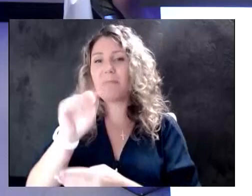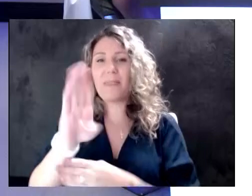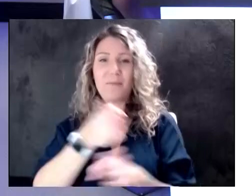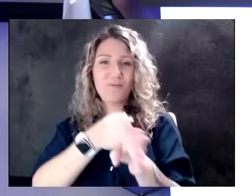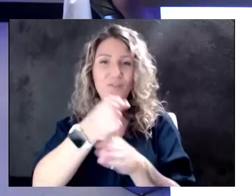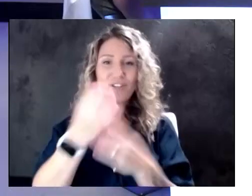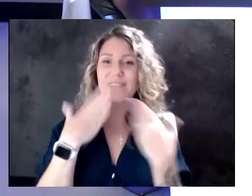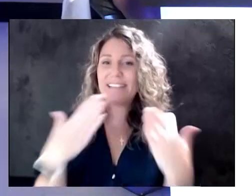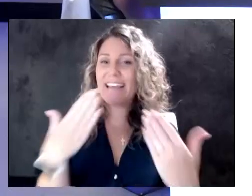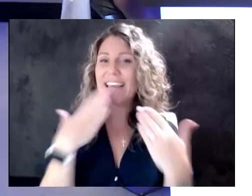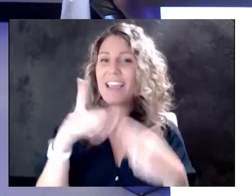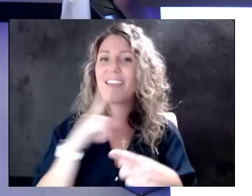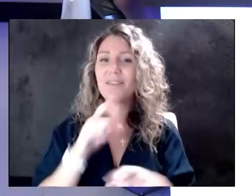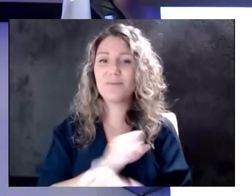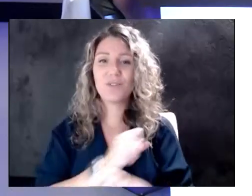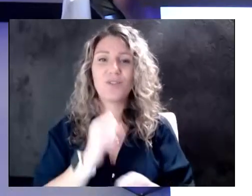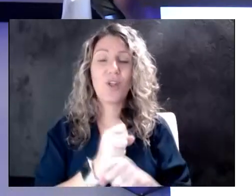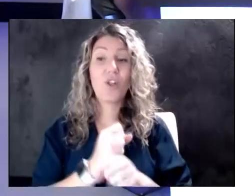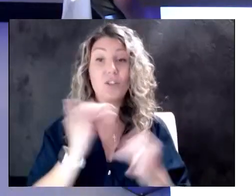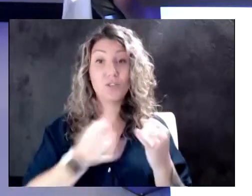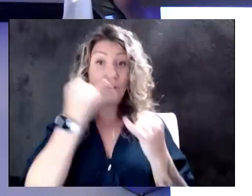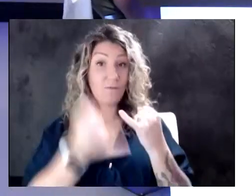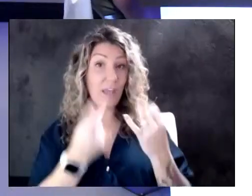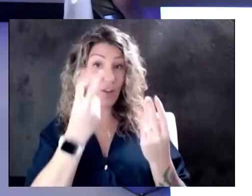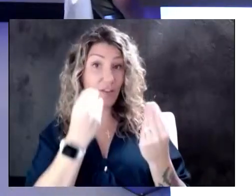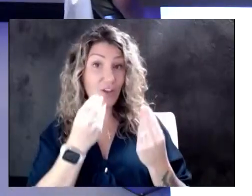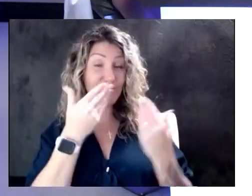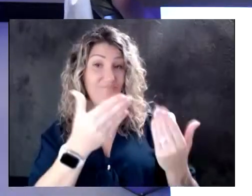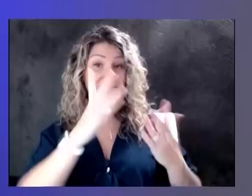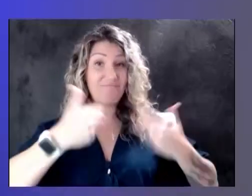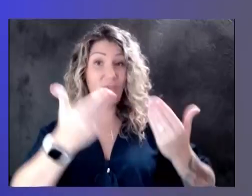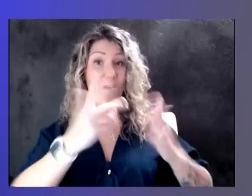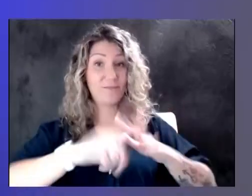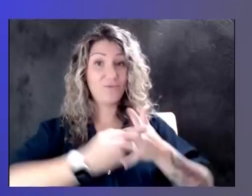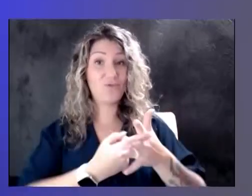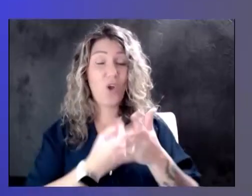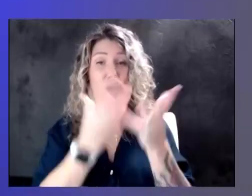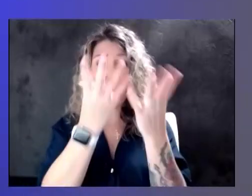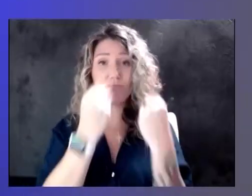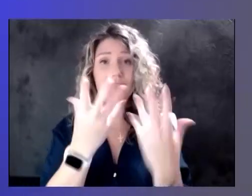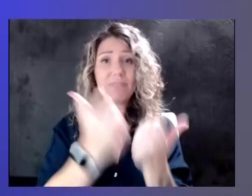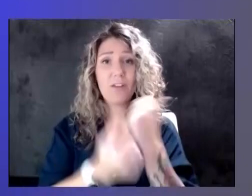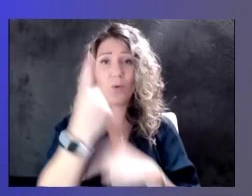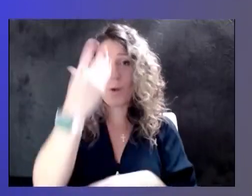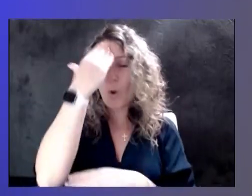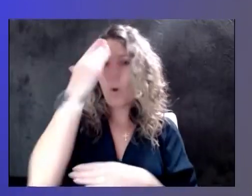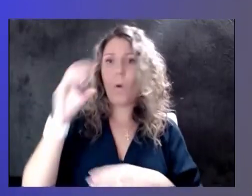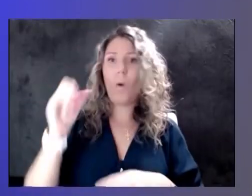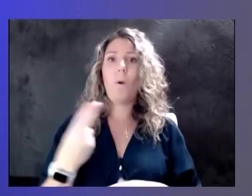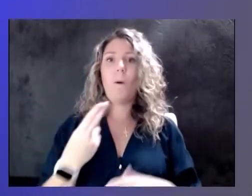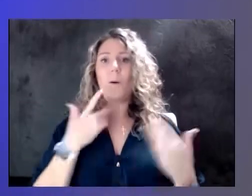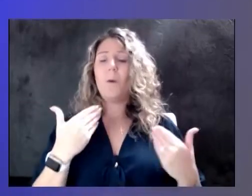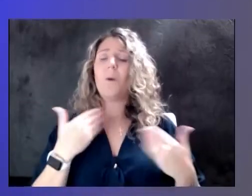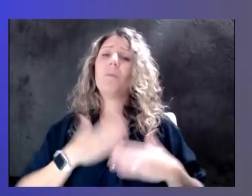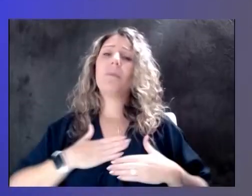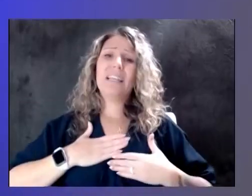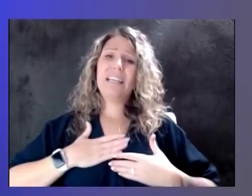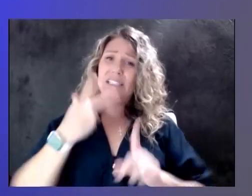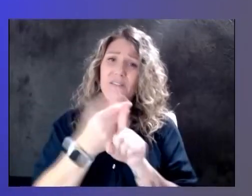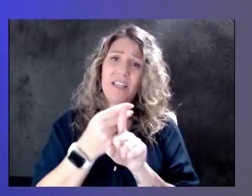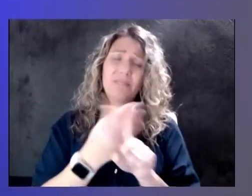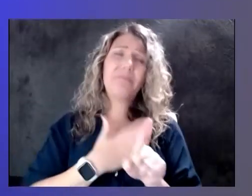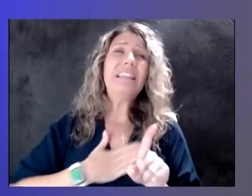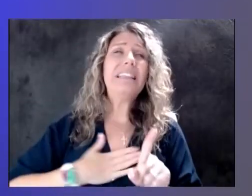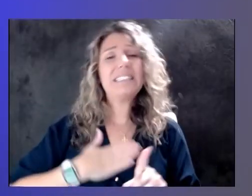absolutely. great. I want to get to our final thoughts today, and I'm going to let you get us started. What do you want everyone to know? Oh gosh, please get vaccinated. I think that that's